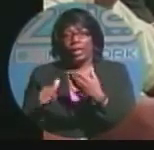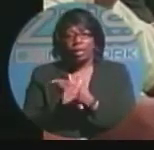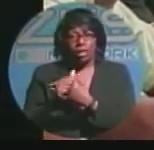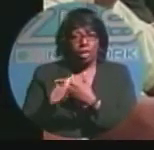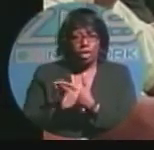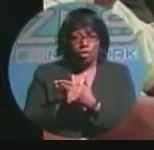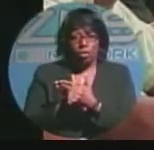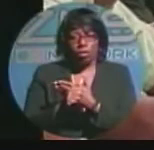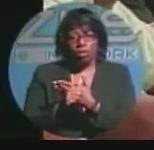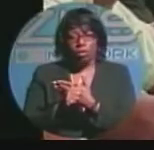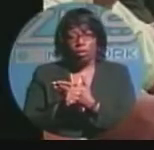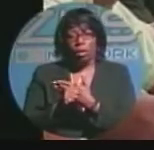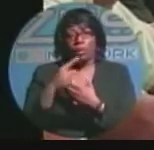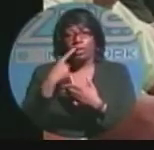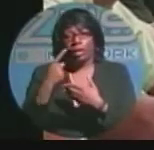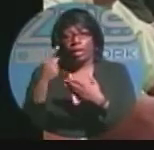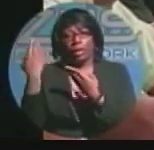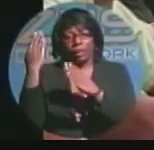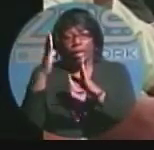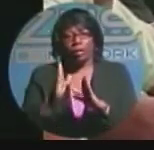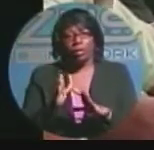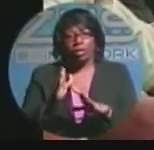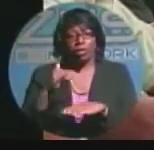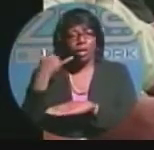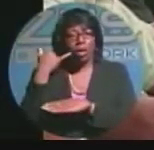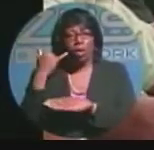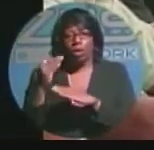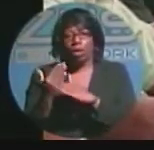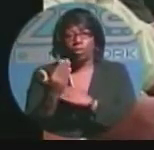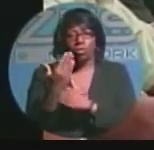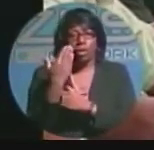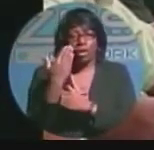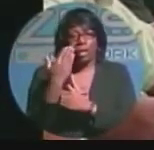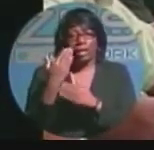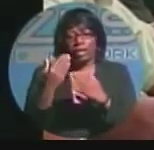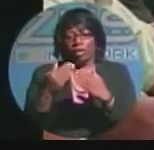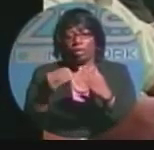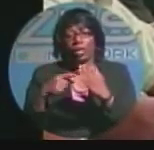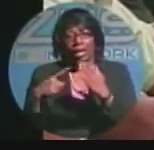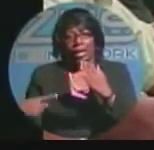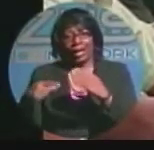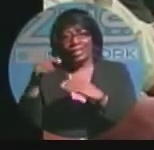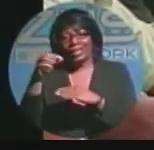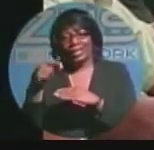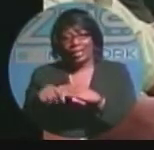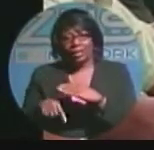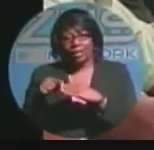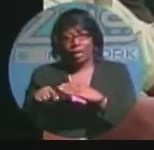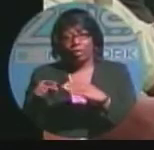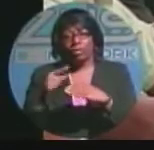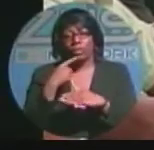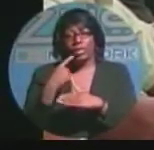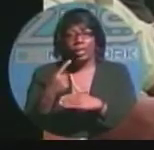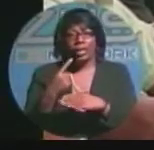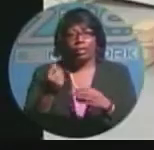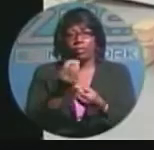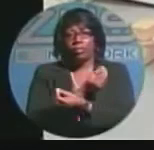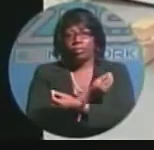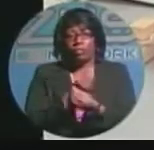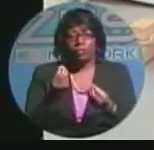we urge Bahamians. We had calls all morning with people saying there's lines down, and we asked them, please do not touch those